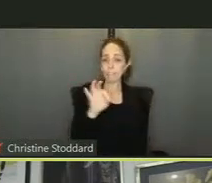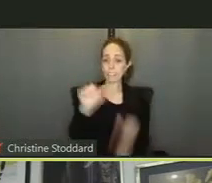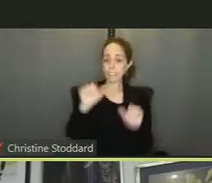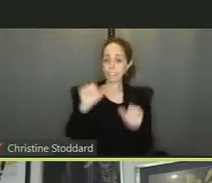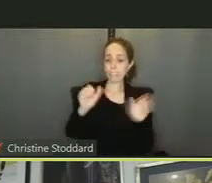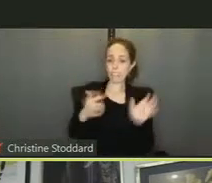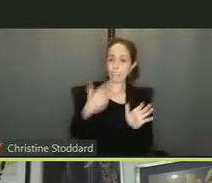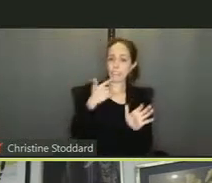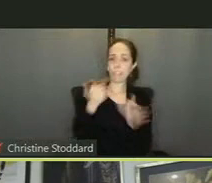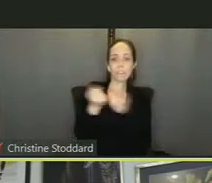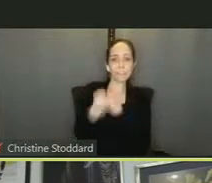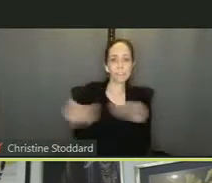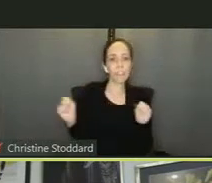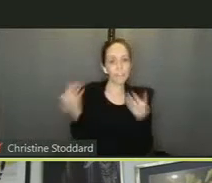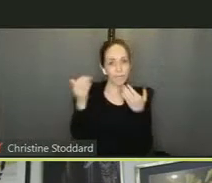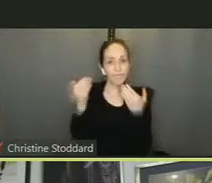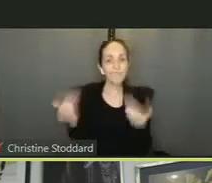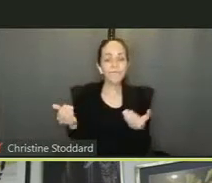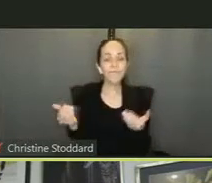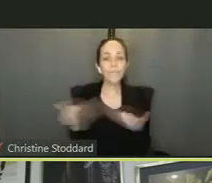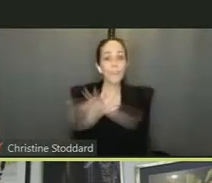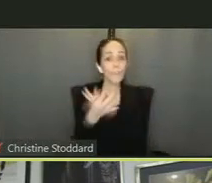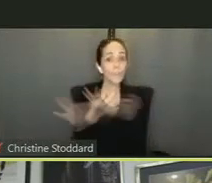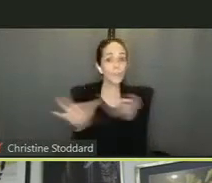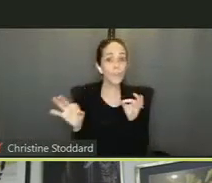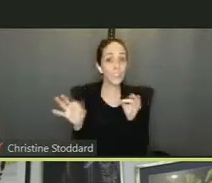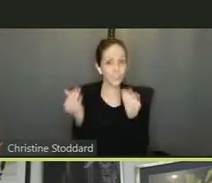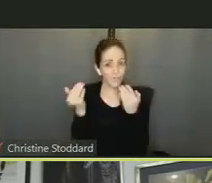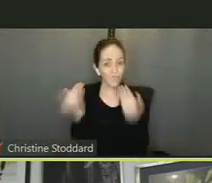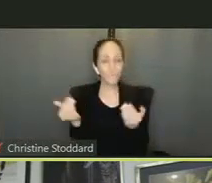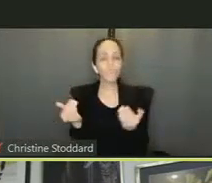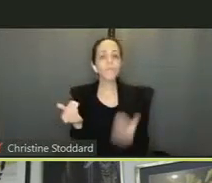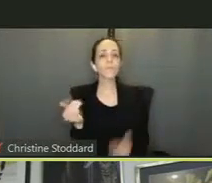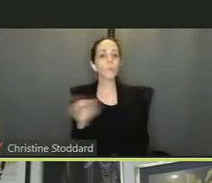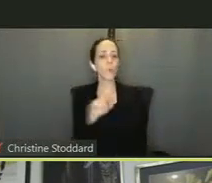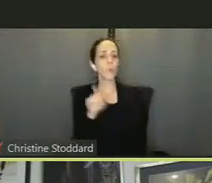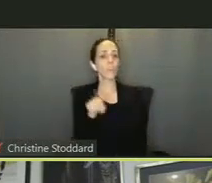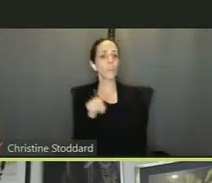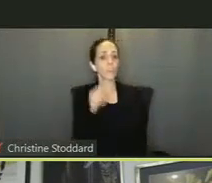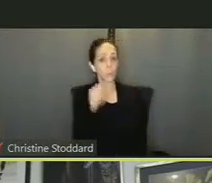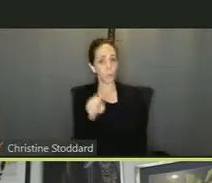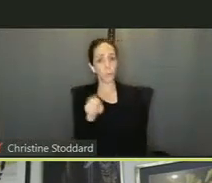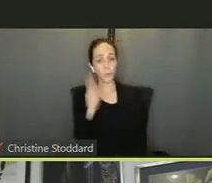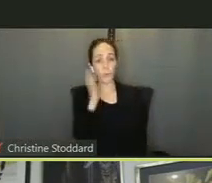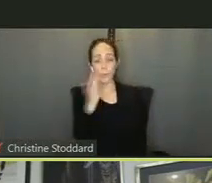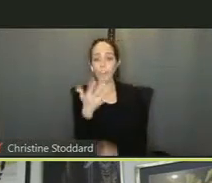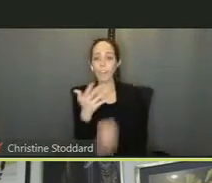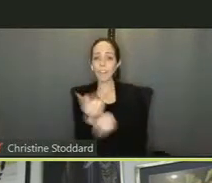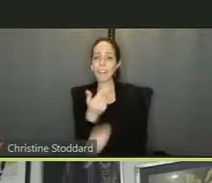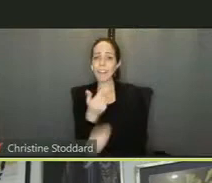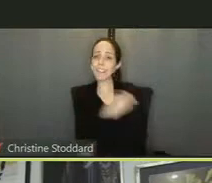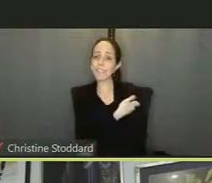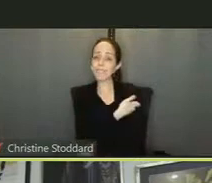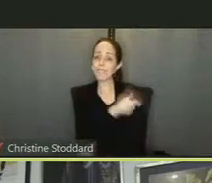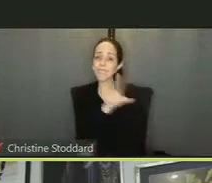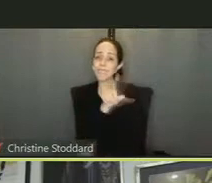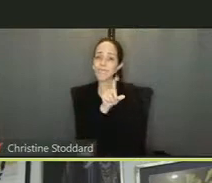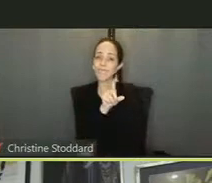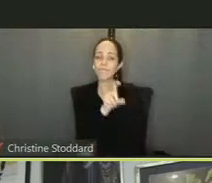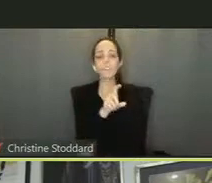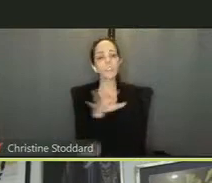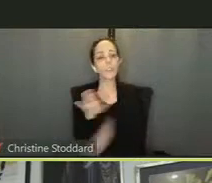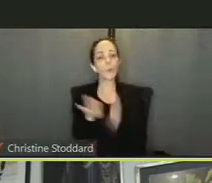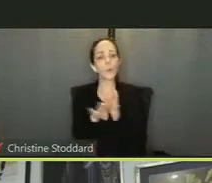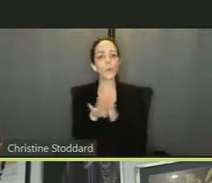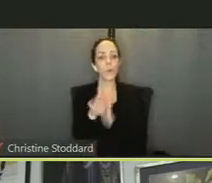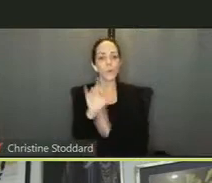who wanted it, would you get it? And as you can see, and this is encouraging, the rates increased from the